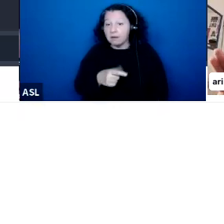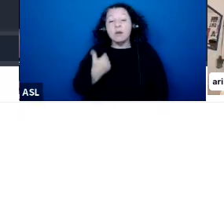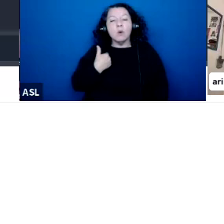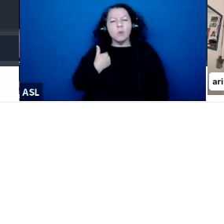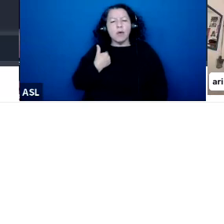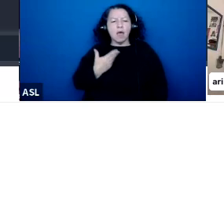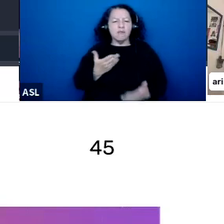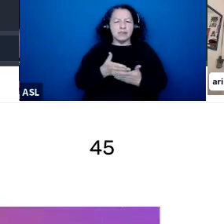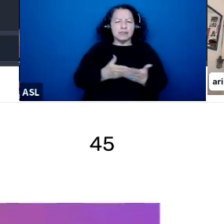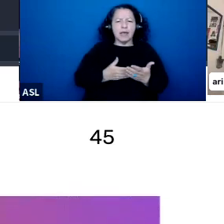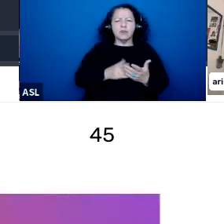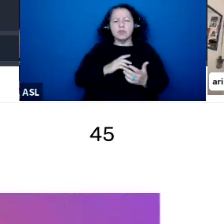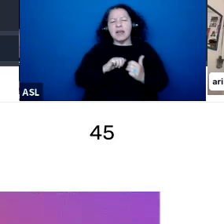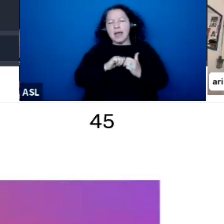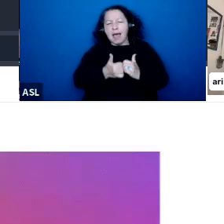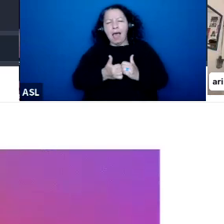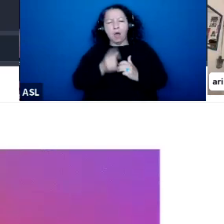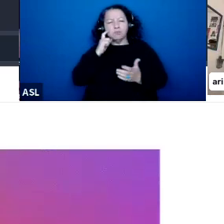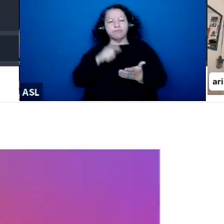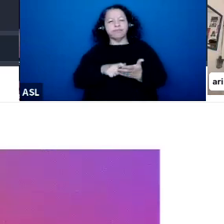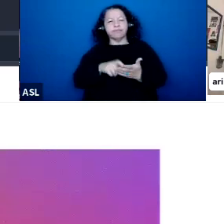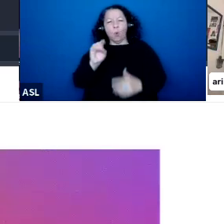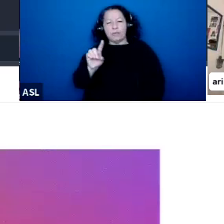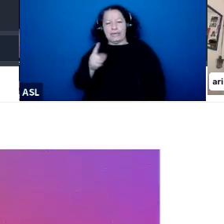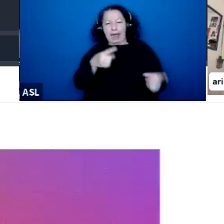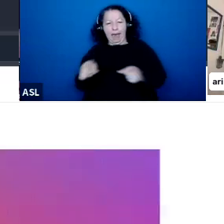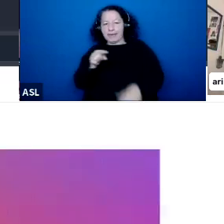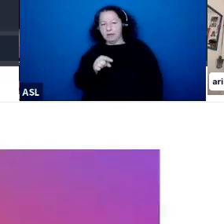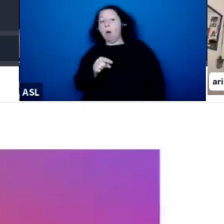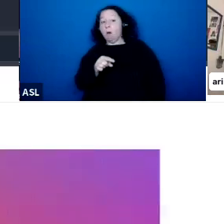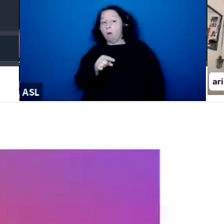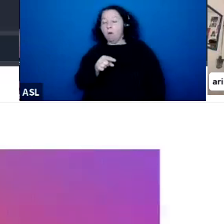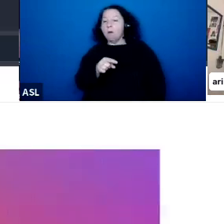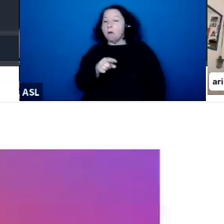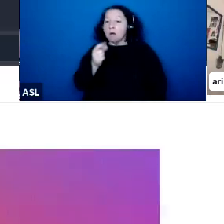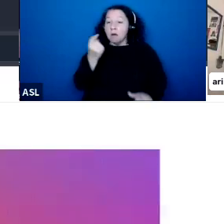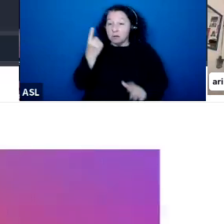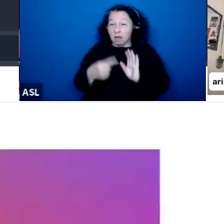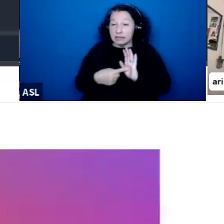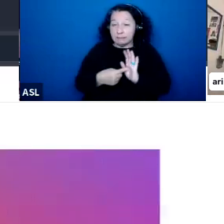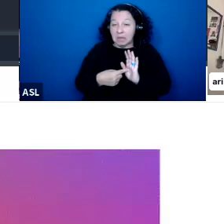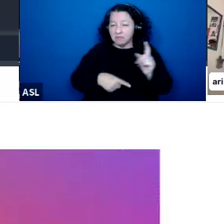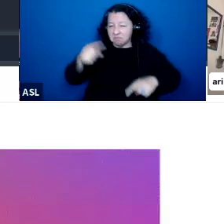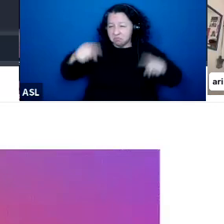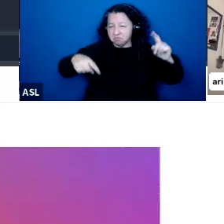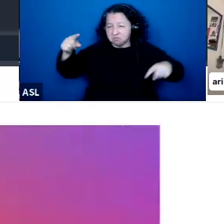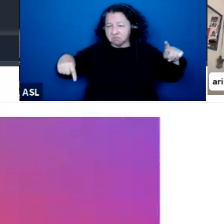And then we have a section about how to spot an overdose. So, of course, the symptoms